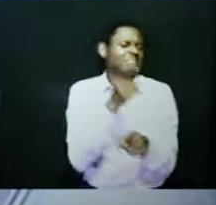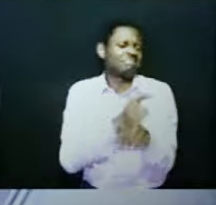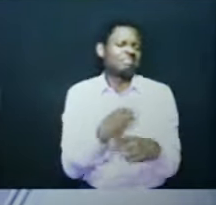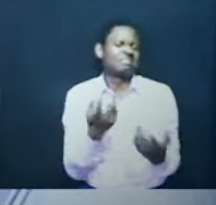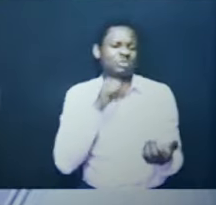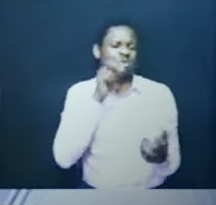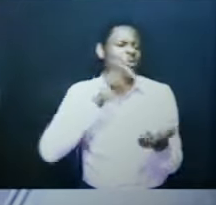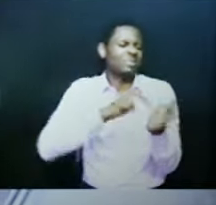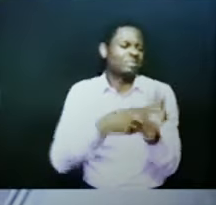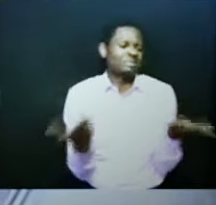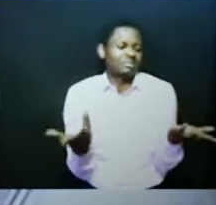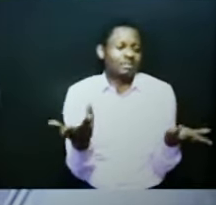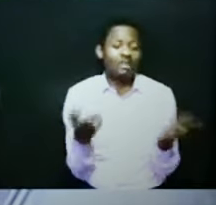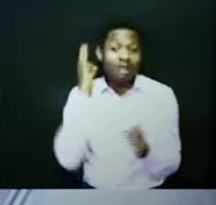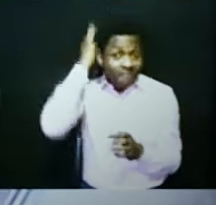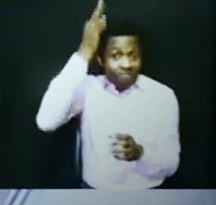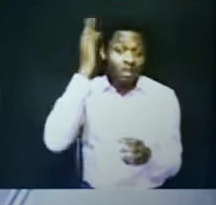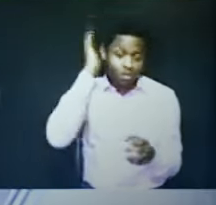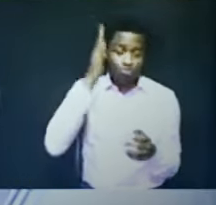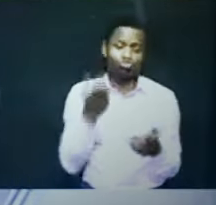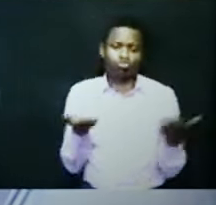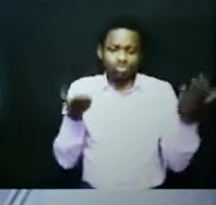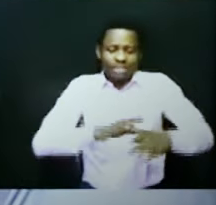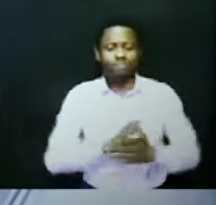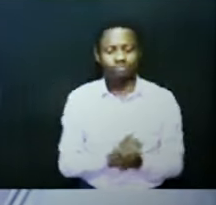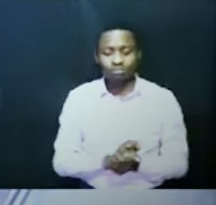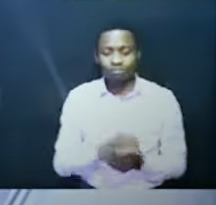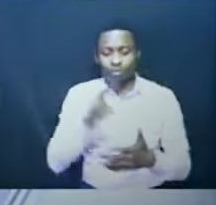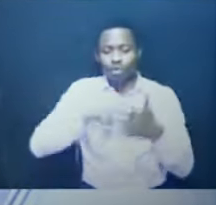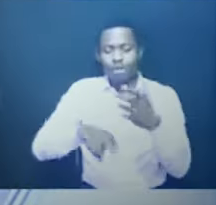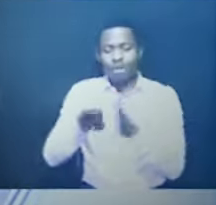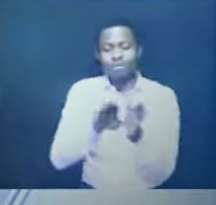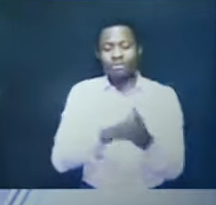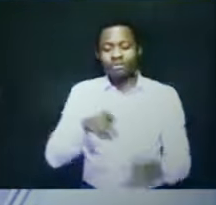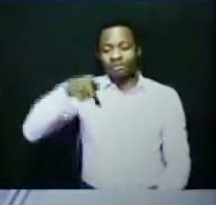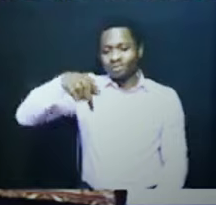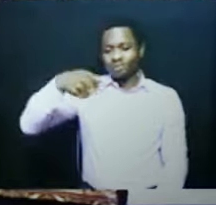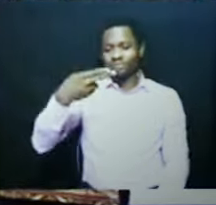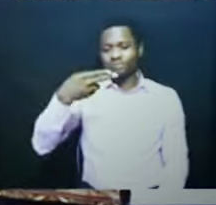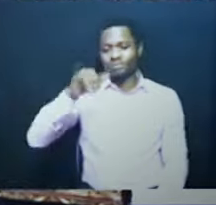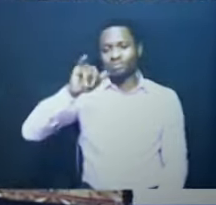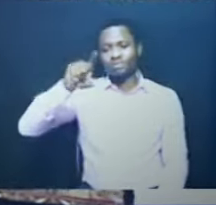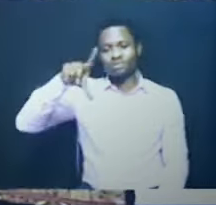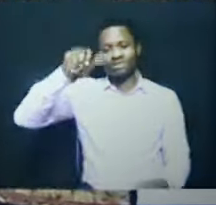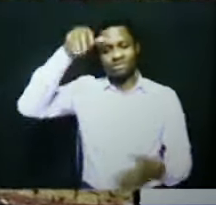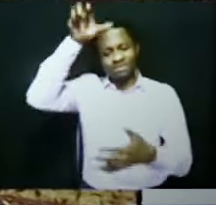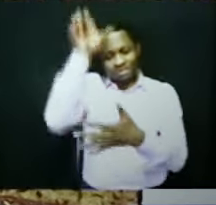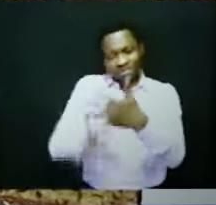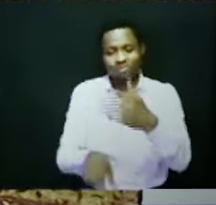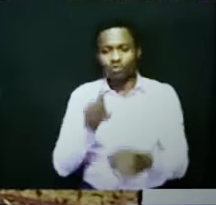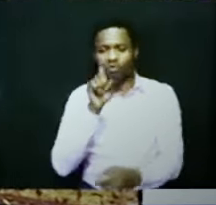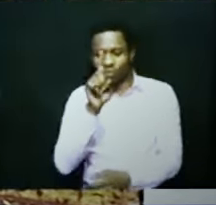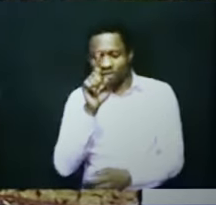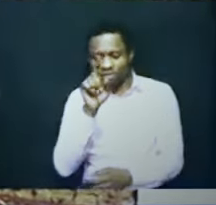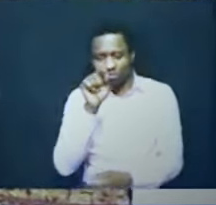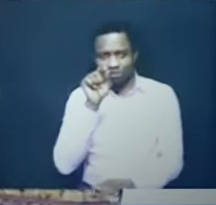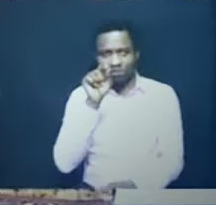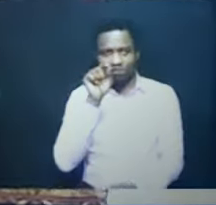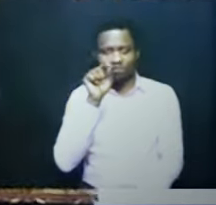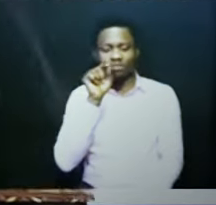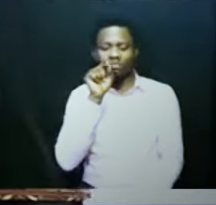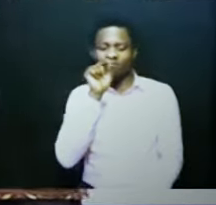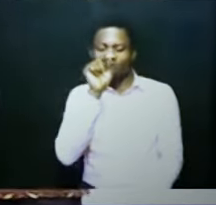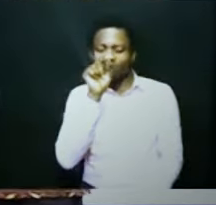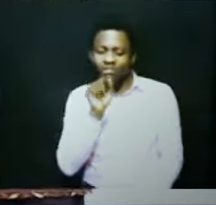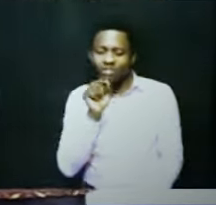Philippians 1 verse 20 to 22. Philippo 4 mano 80 baako enyimu aduonu kosi aduonu baako